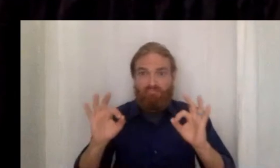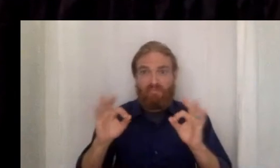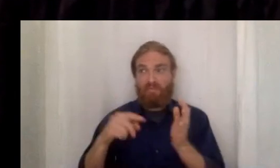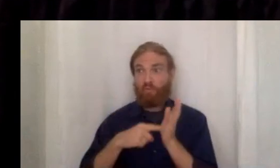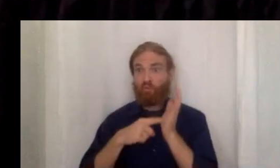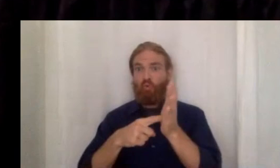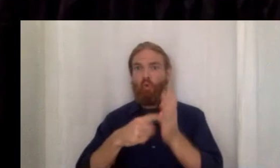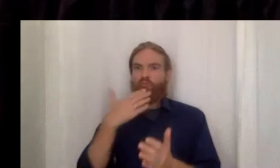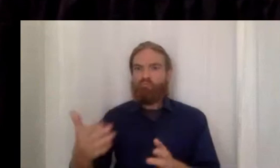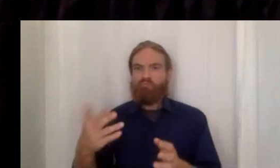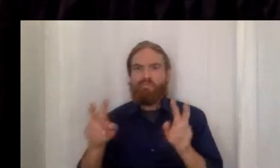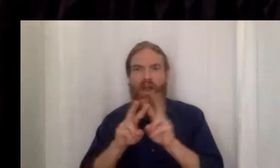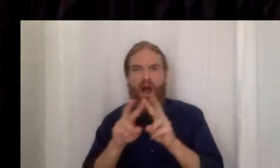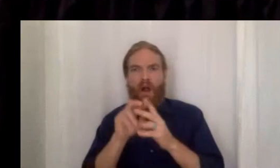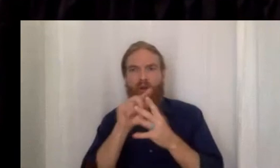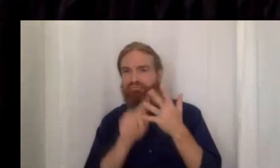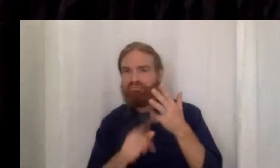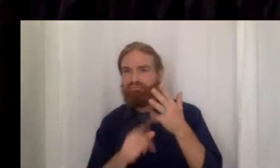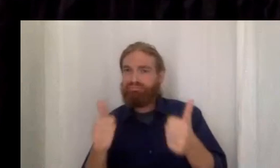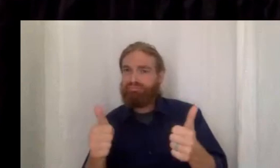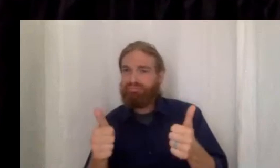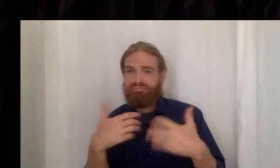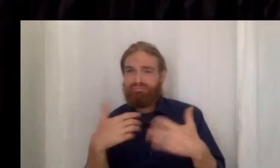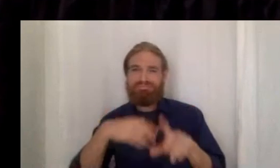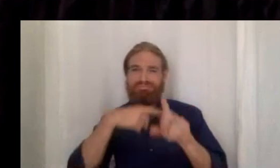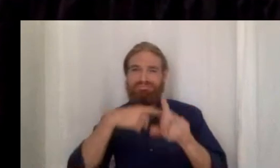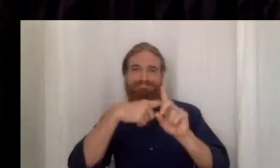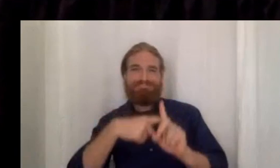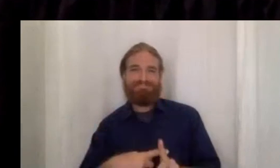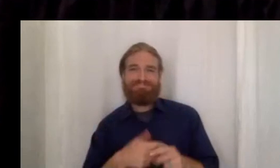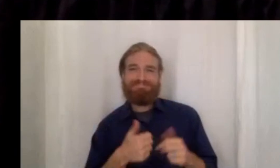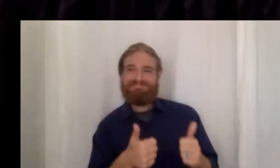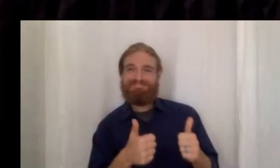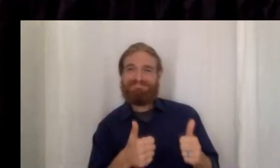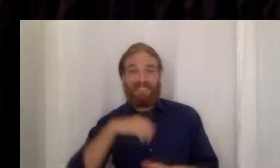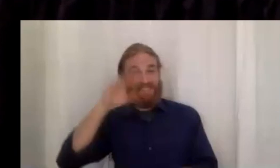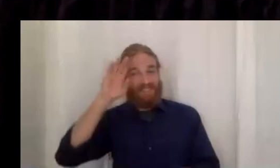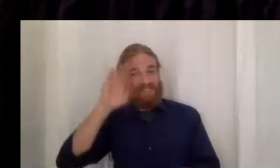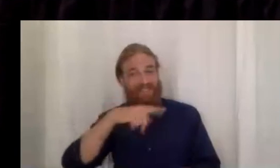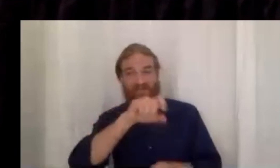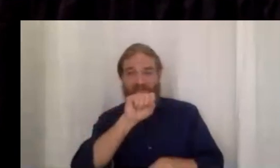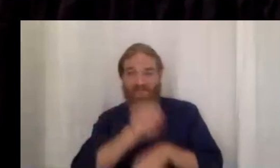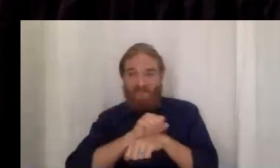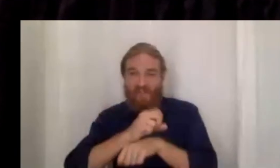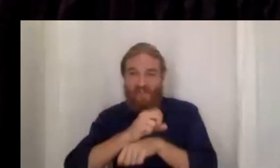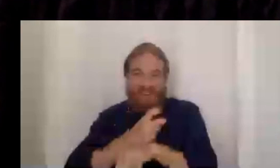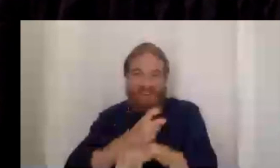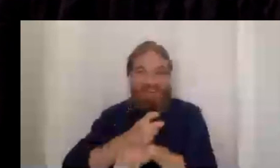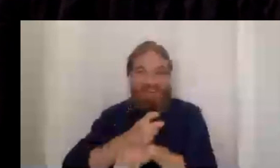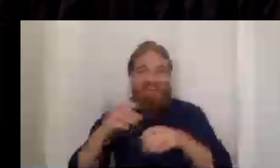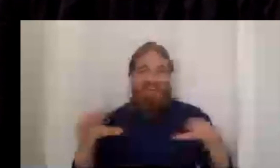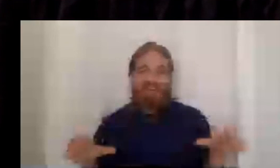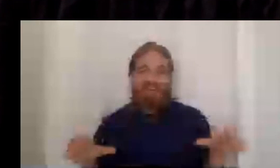know how hard they're working. And, you know, this is something that I'm really passionate about, and I hope it doesn't bring me to